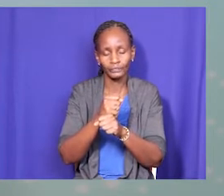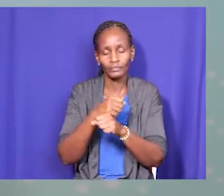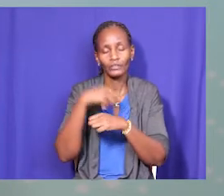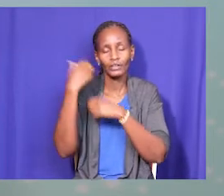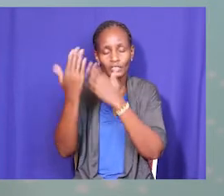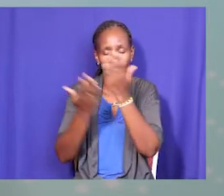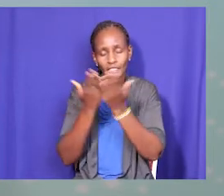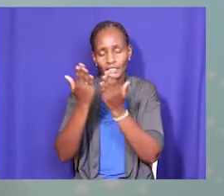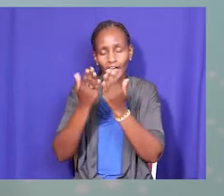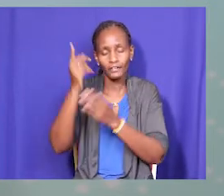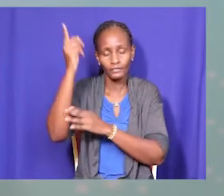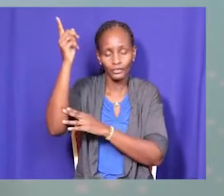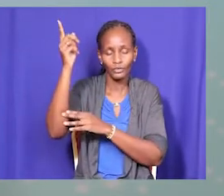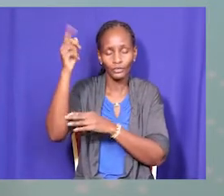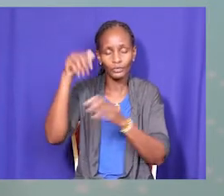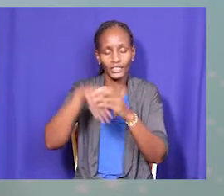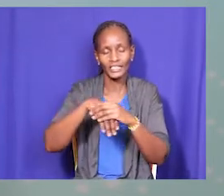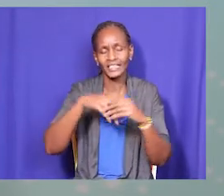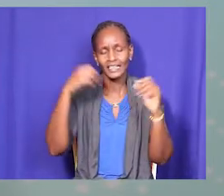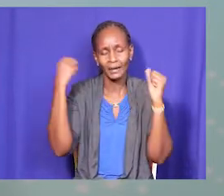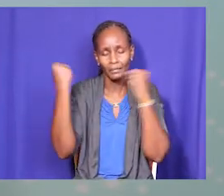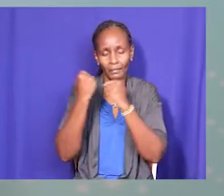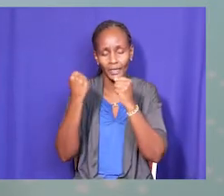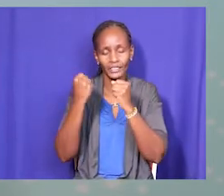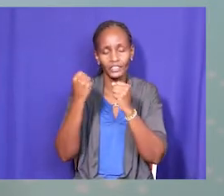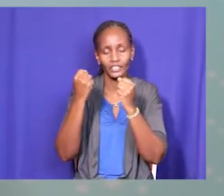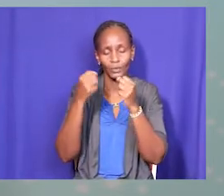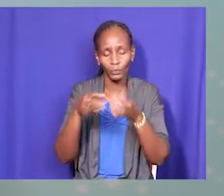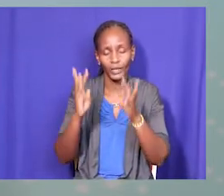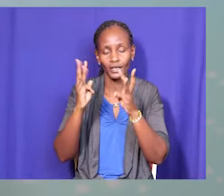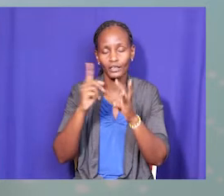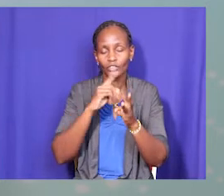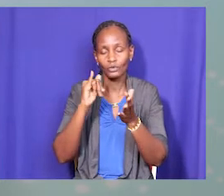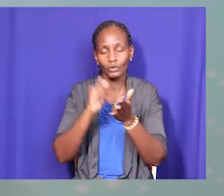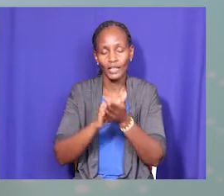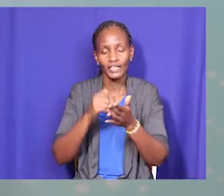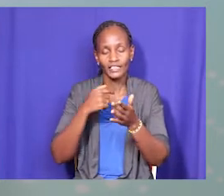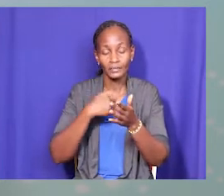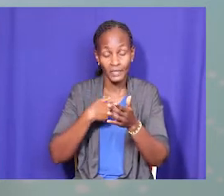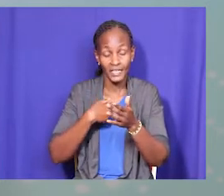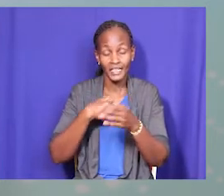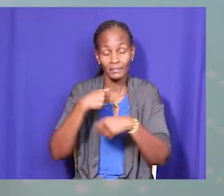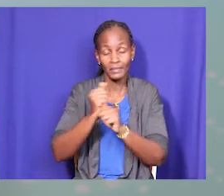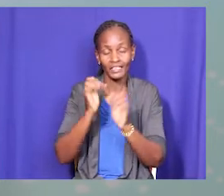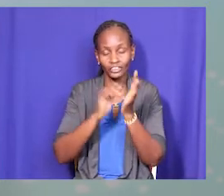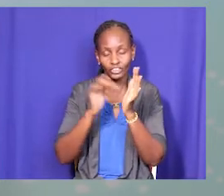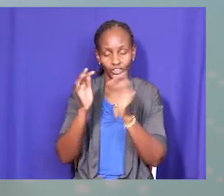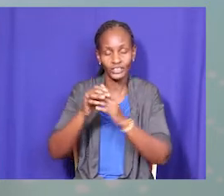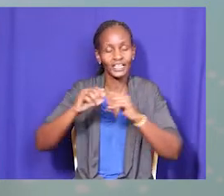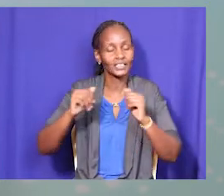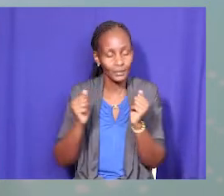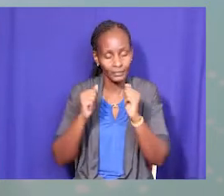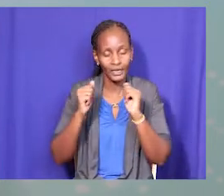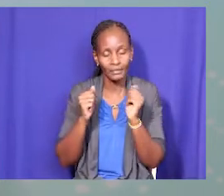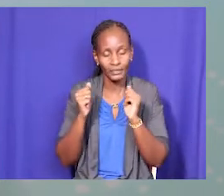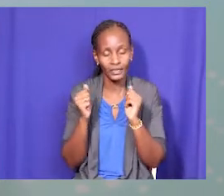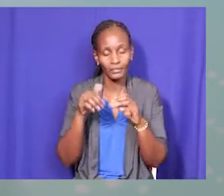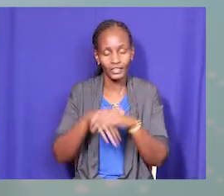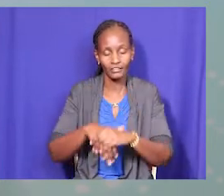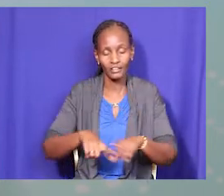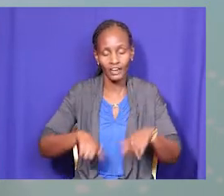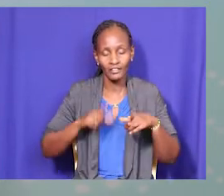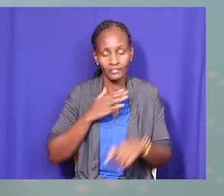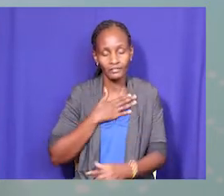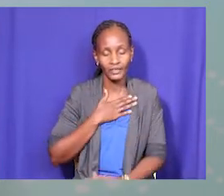to be able to serve you in a mighty way so that I can make Jesus happy in my